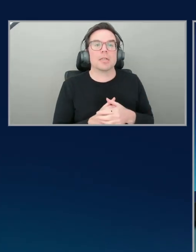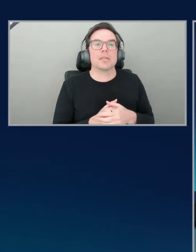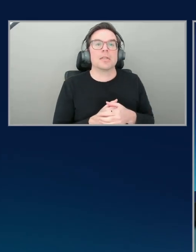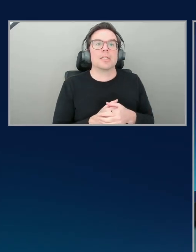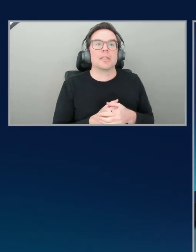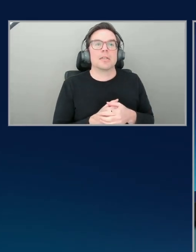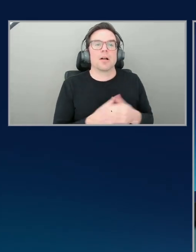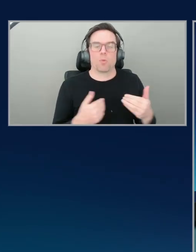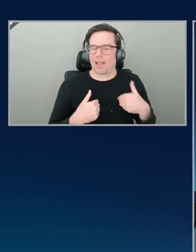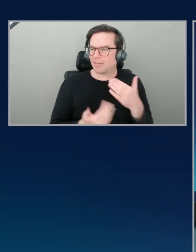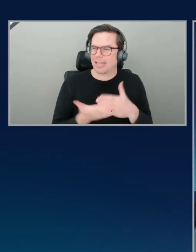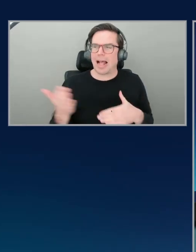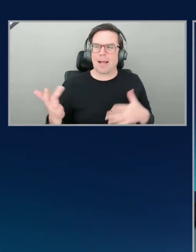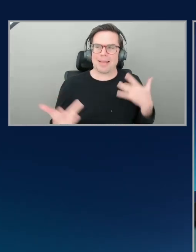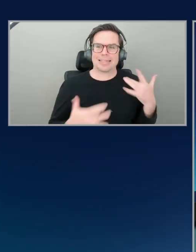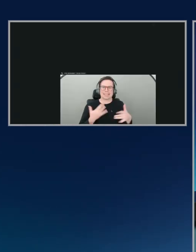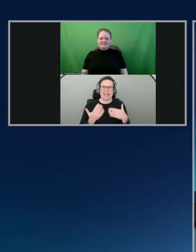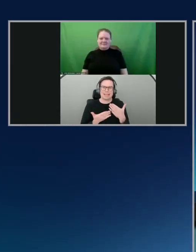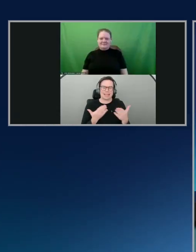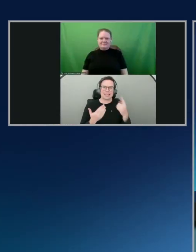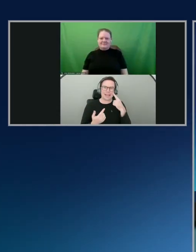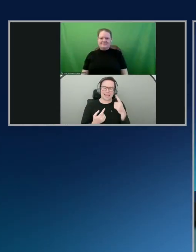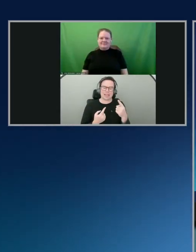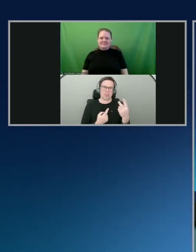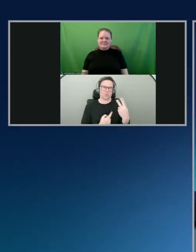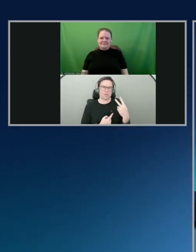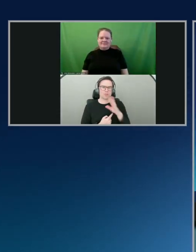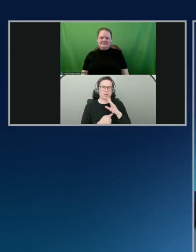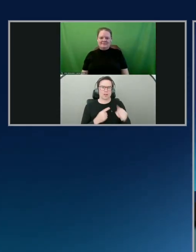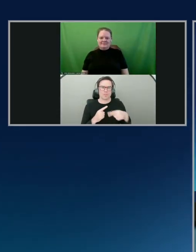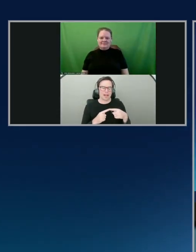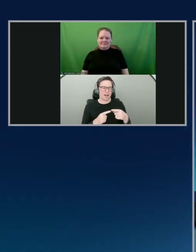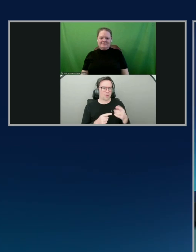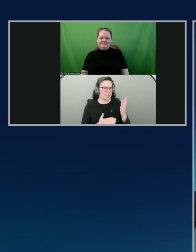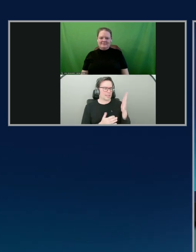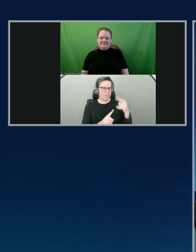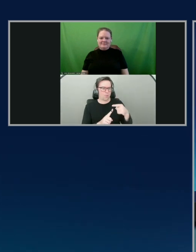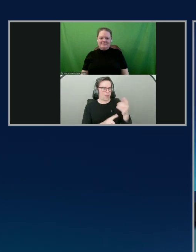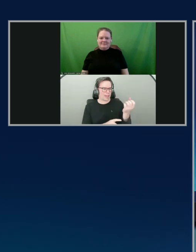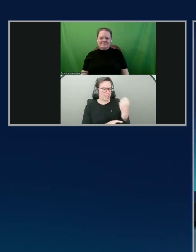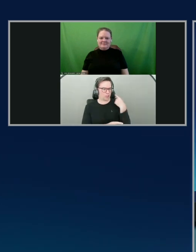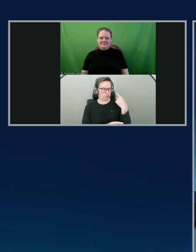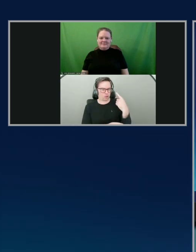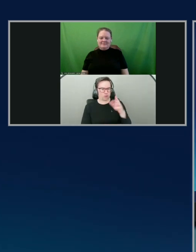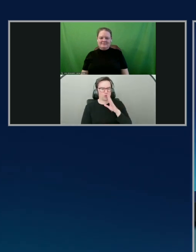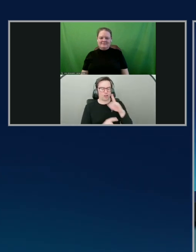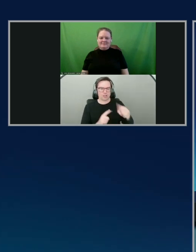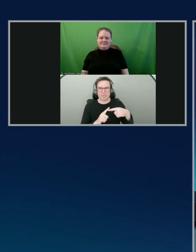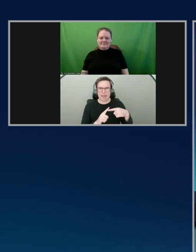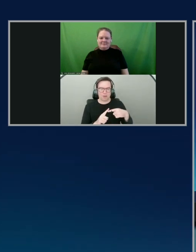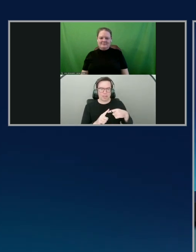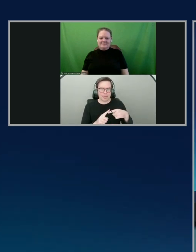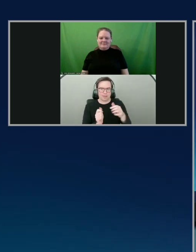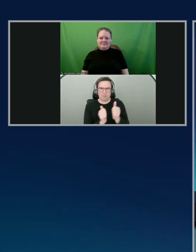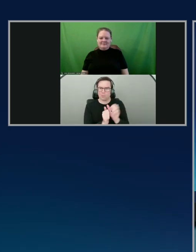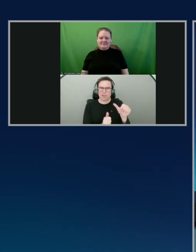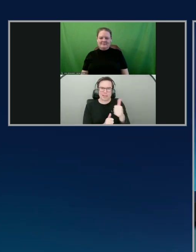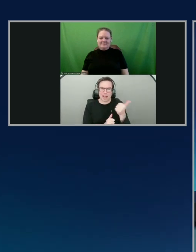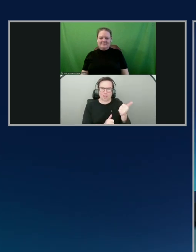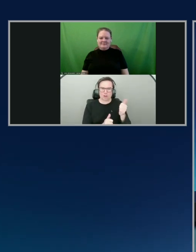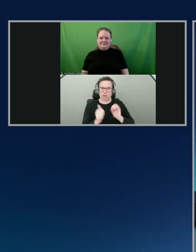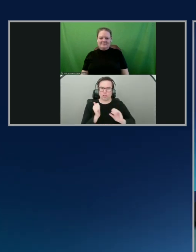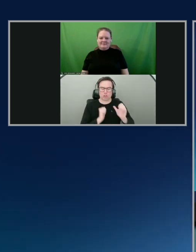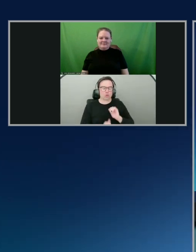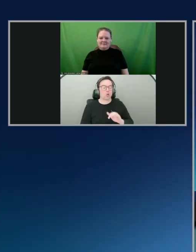you and I talked at some point late last year. We talked about it on some of our other shows. Speaking of which, we've got a